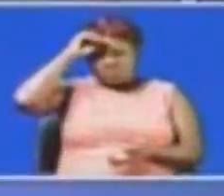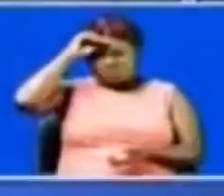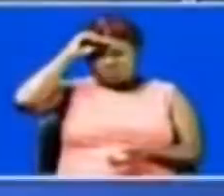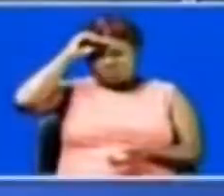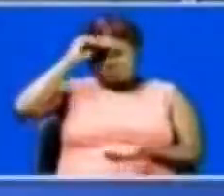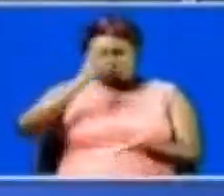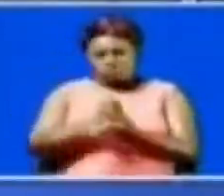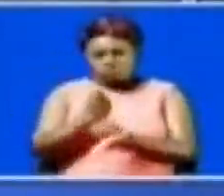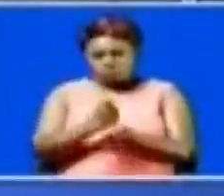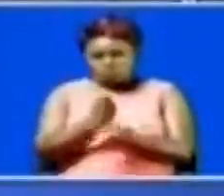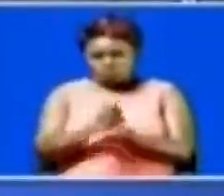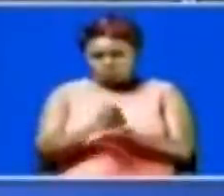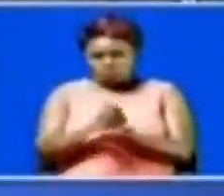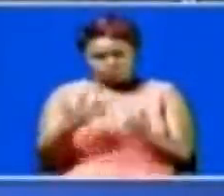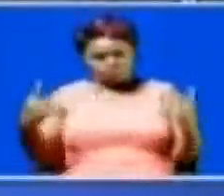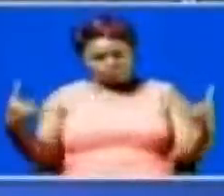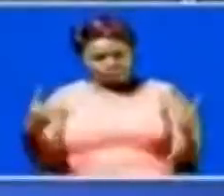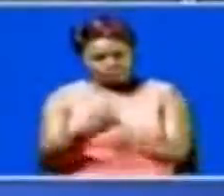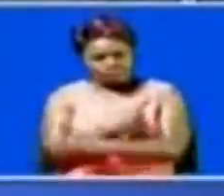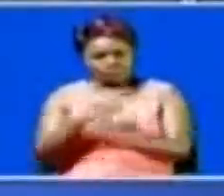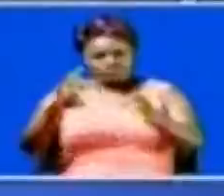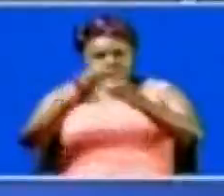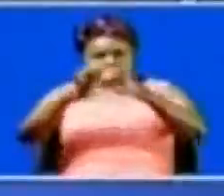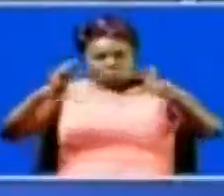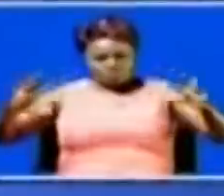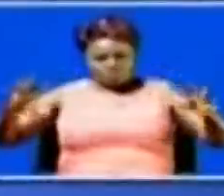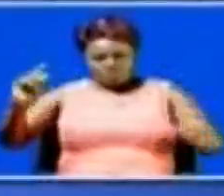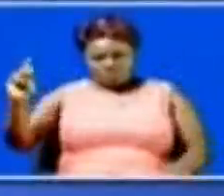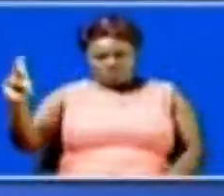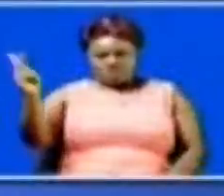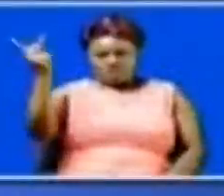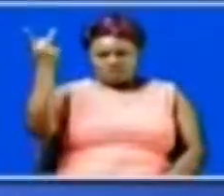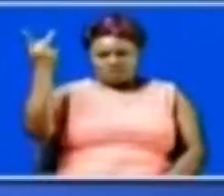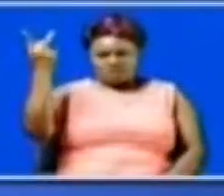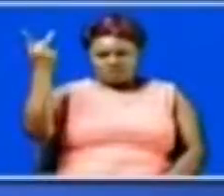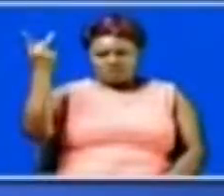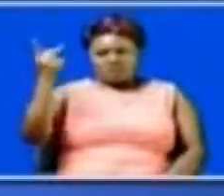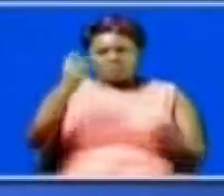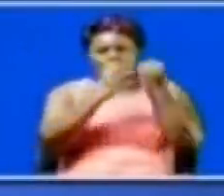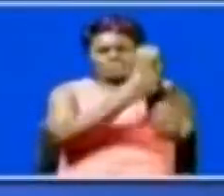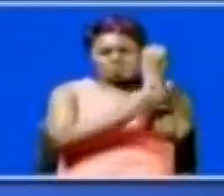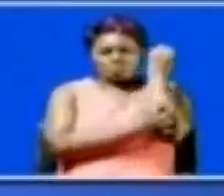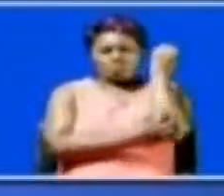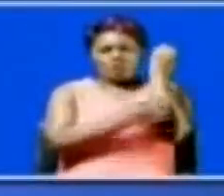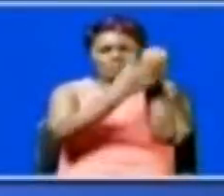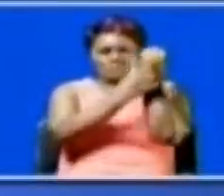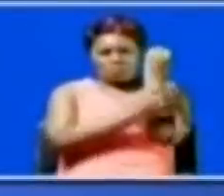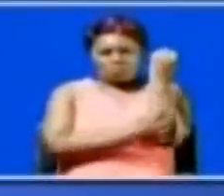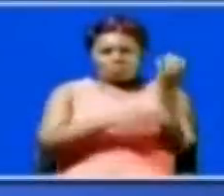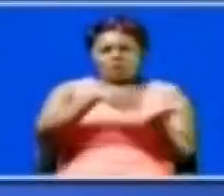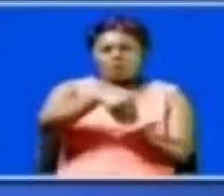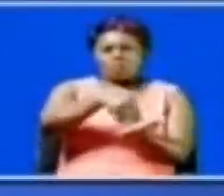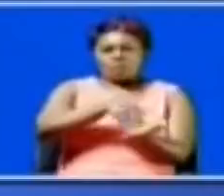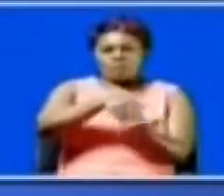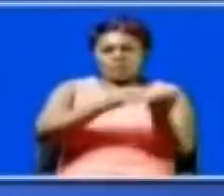actual reality are completely disconnected. Kenya is a very poor, fragile